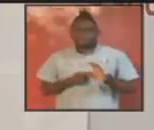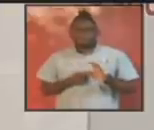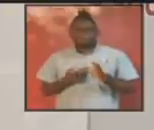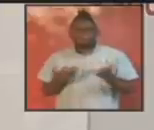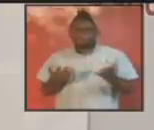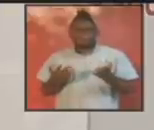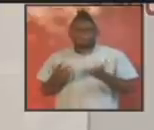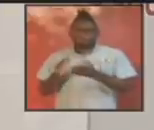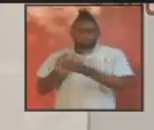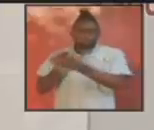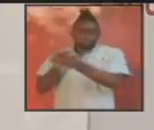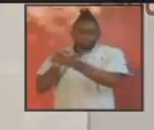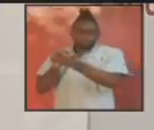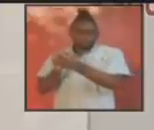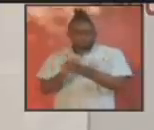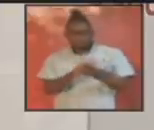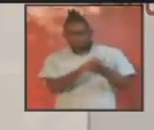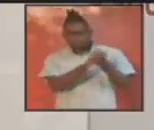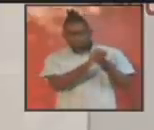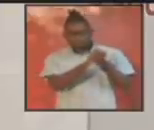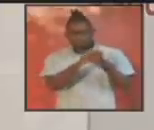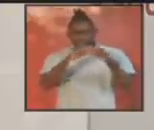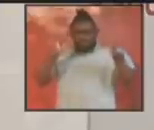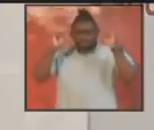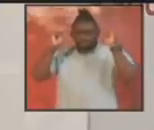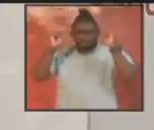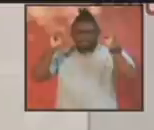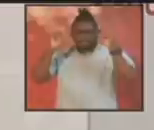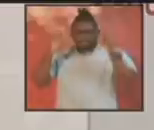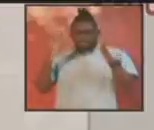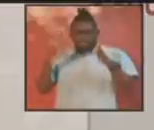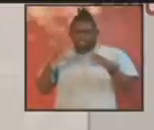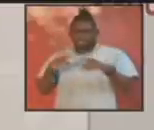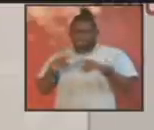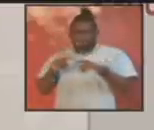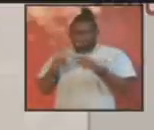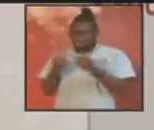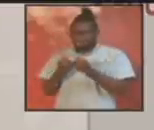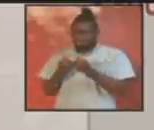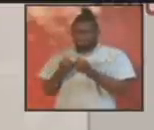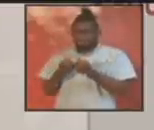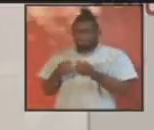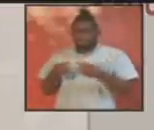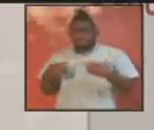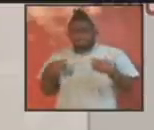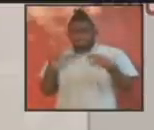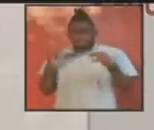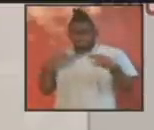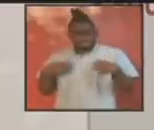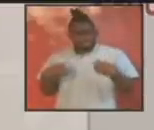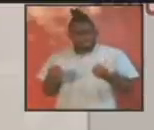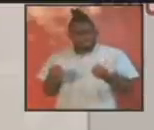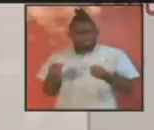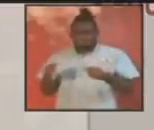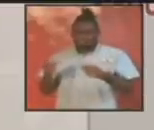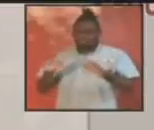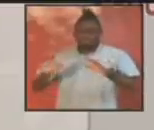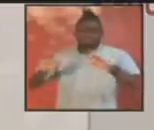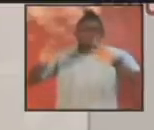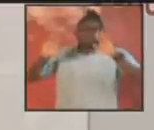Health, the Minister and his team for what has been an exemplary and exceptional management of